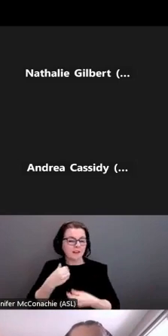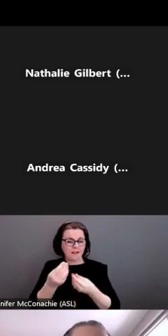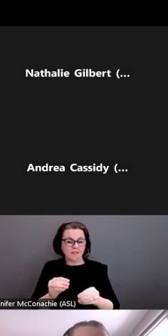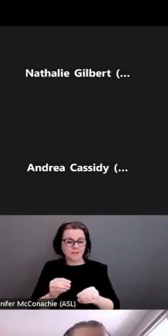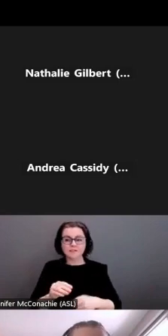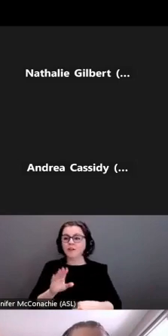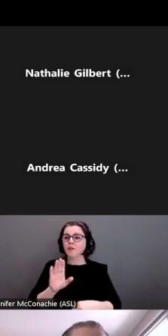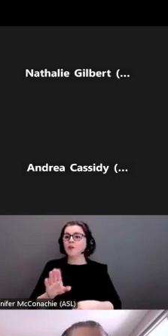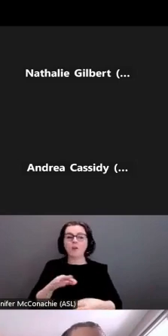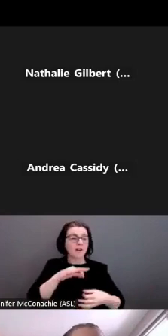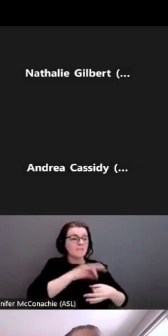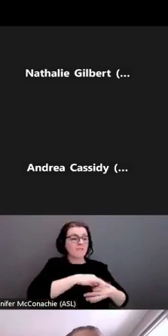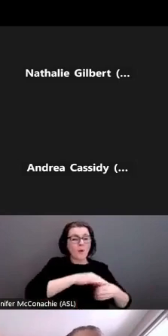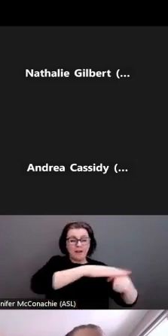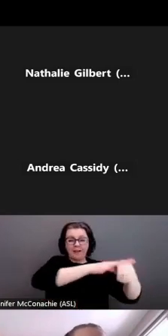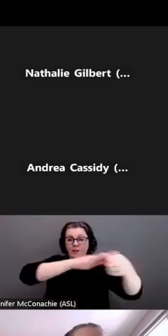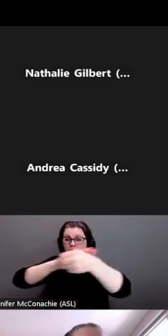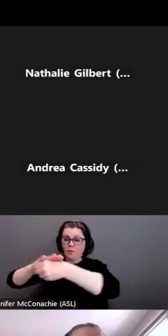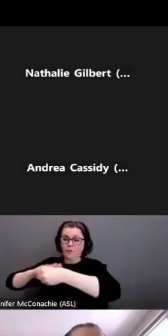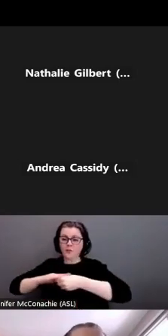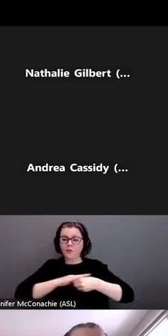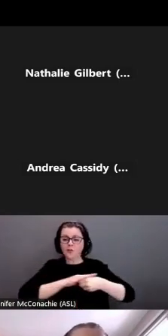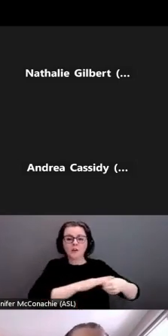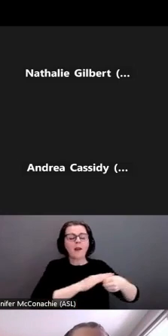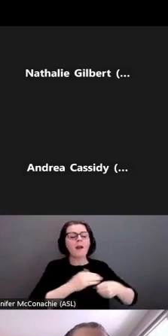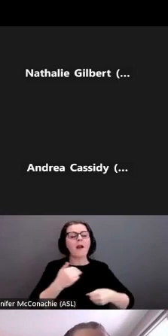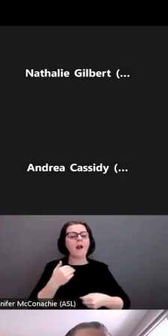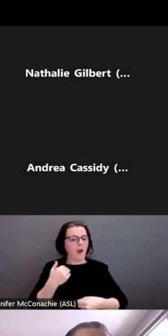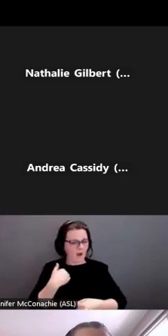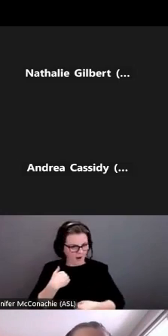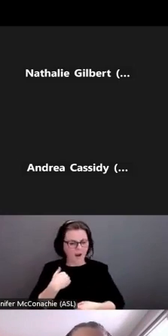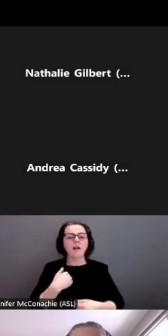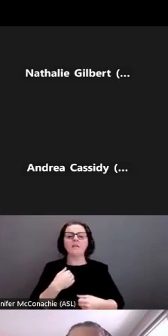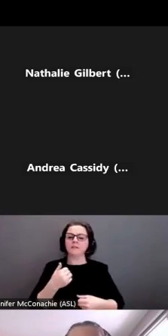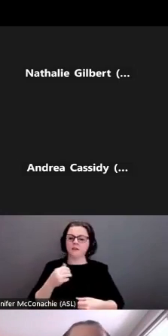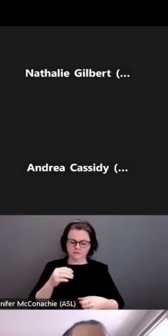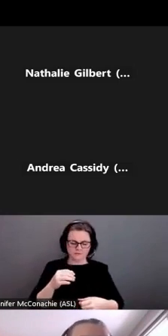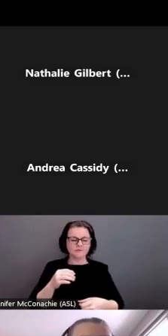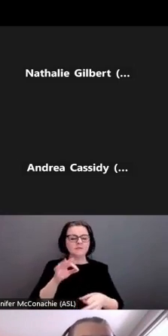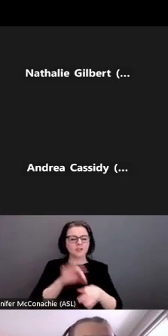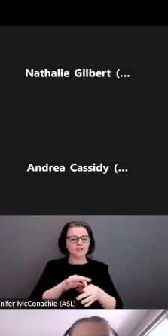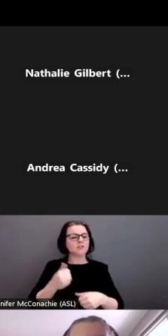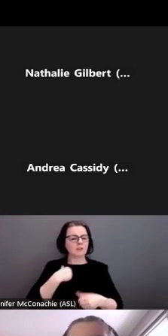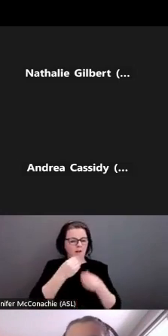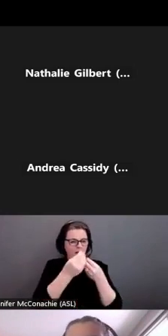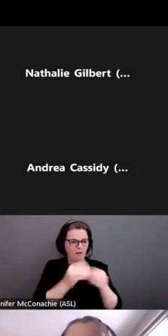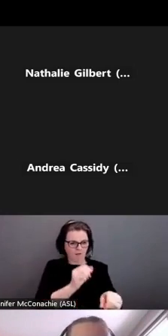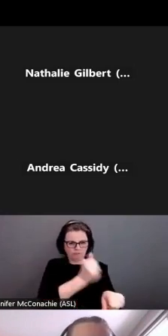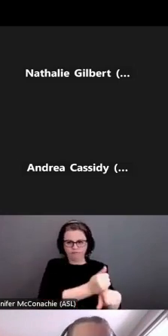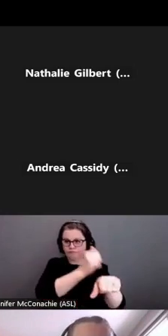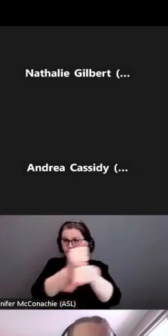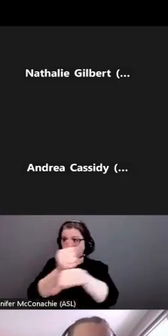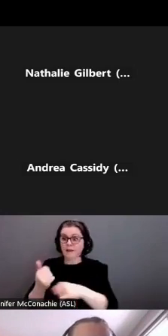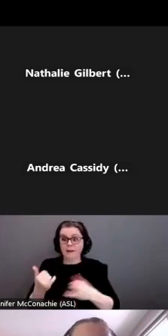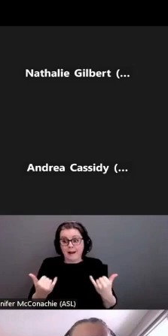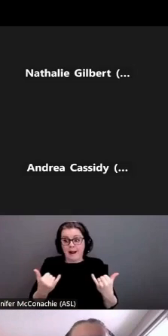district across the country, there is a pop-up Elections Canada office. They are all open right now as I